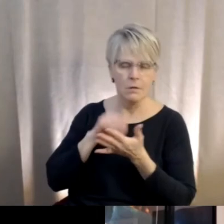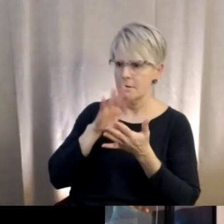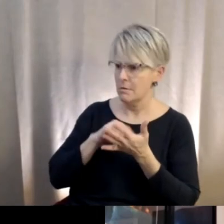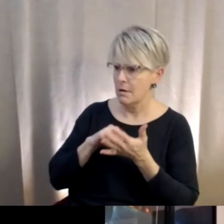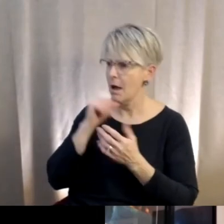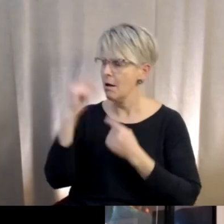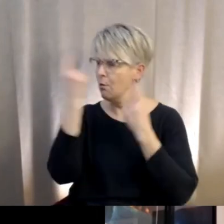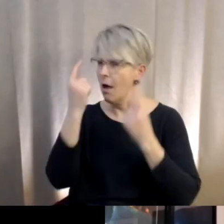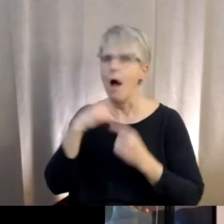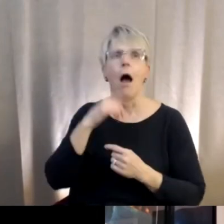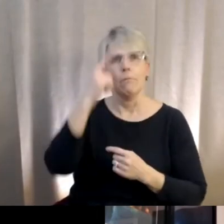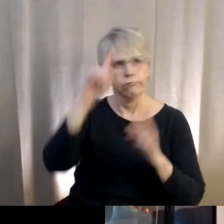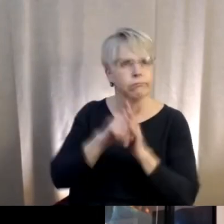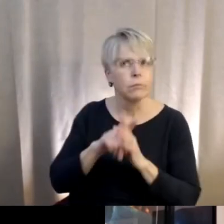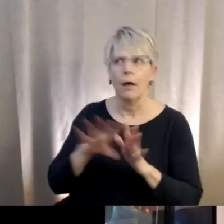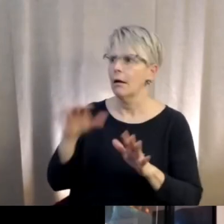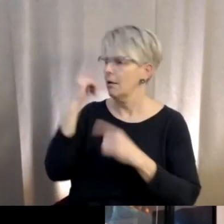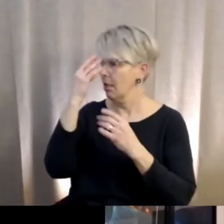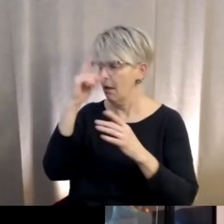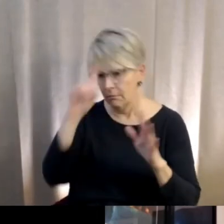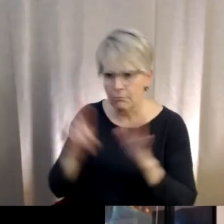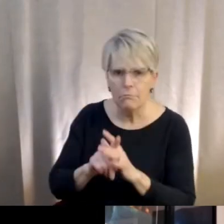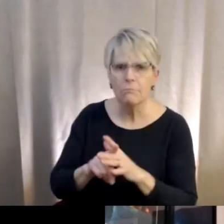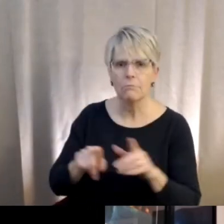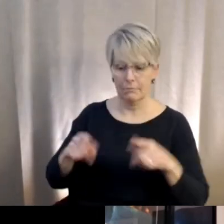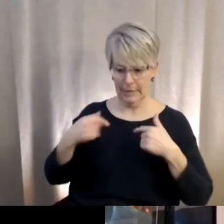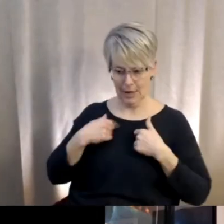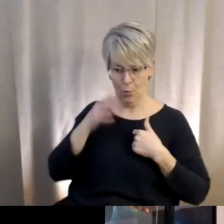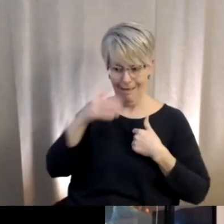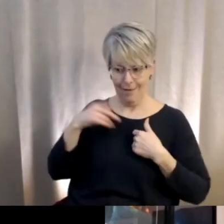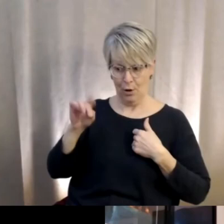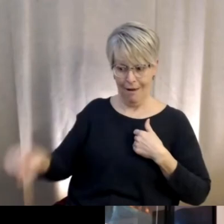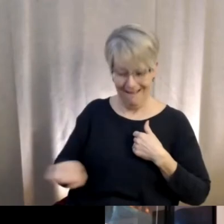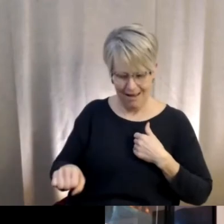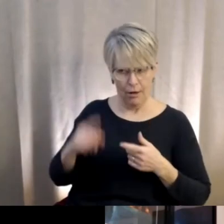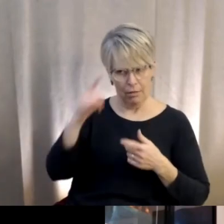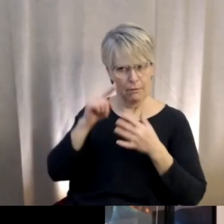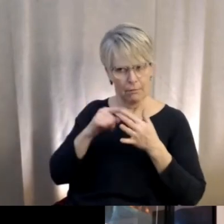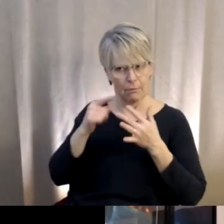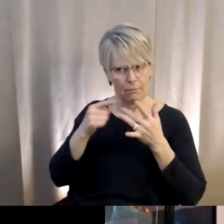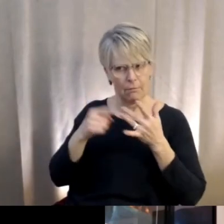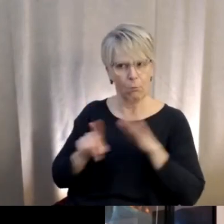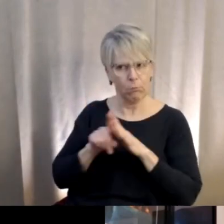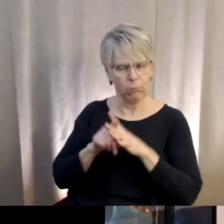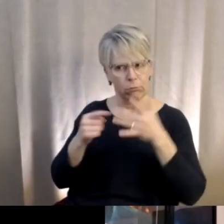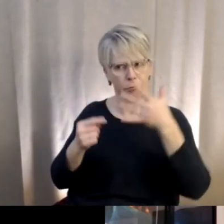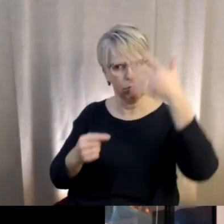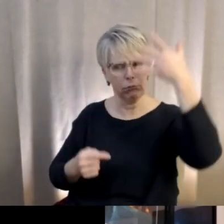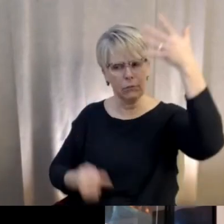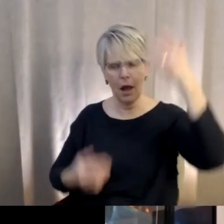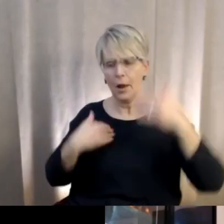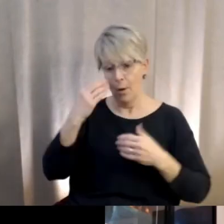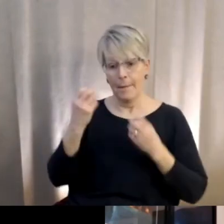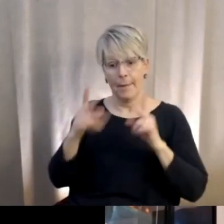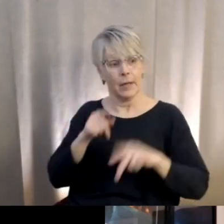didn't consider prior as a handler. But I'm also aware that, you know, there are a lot of people